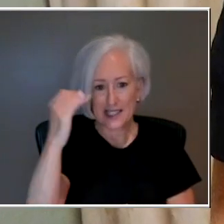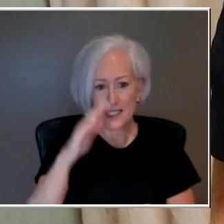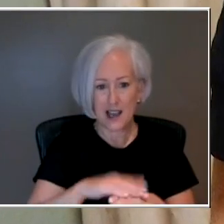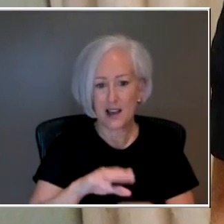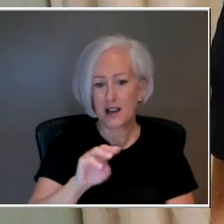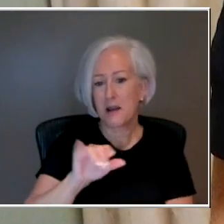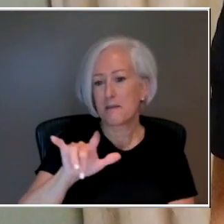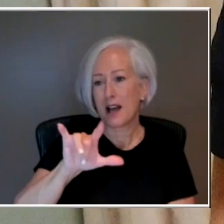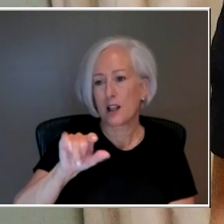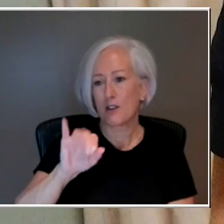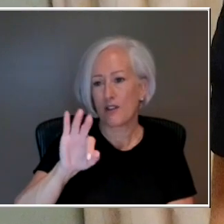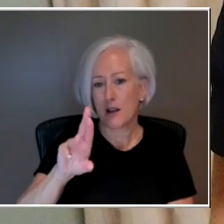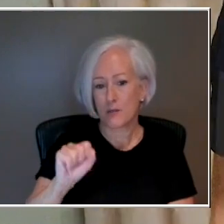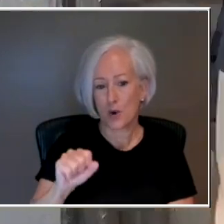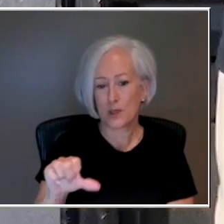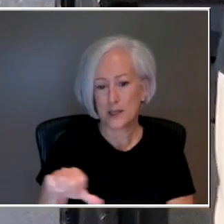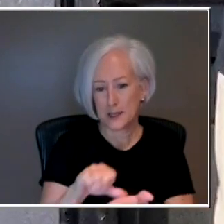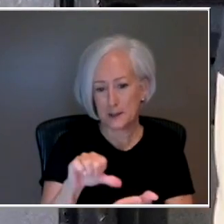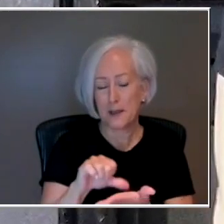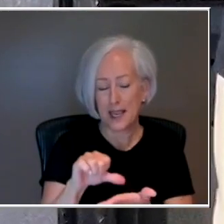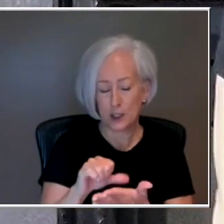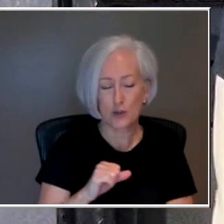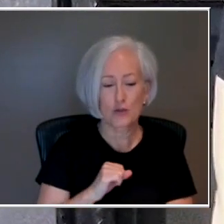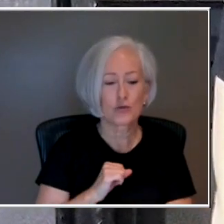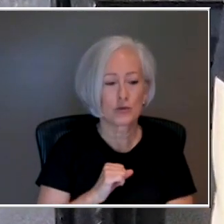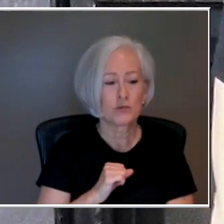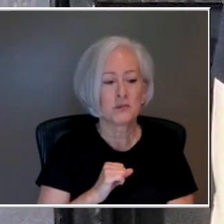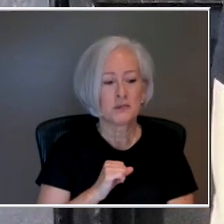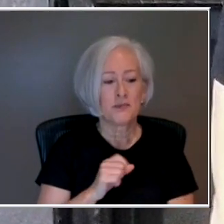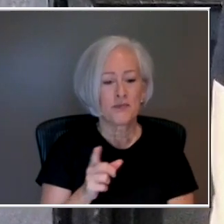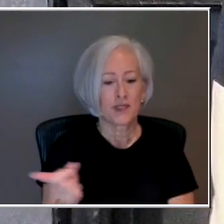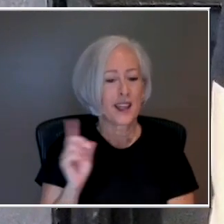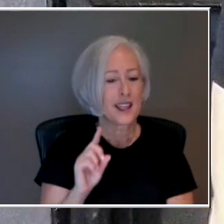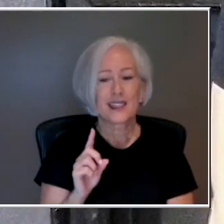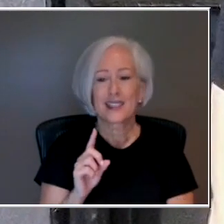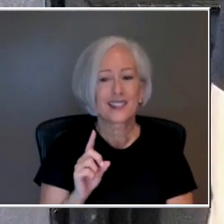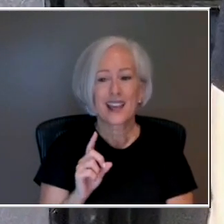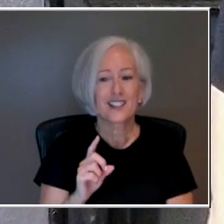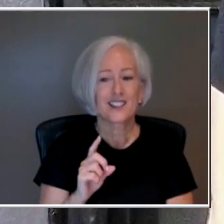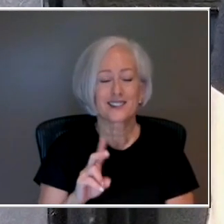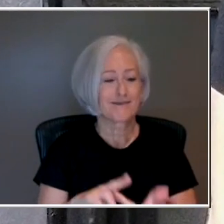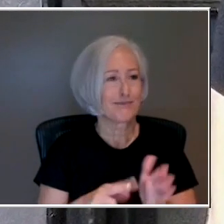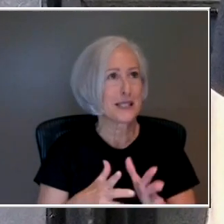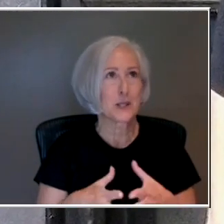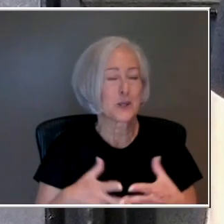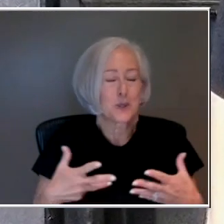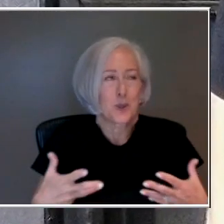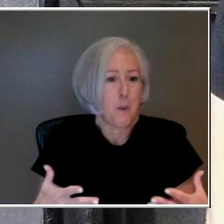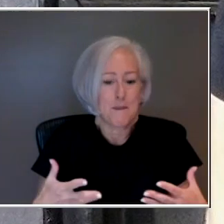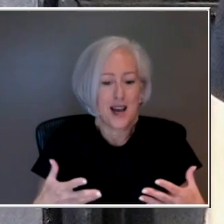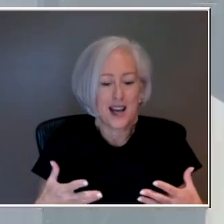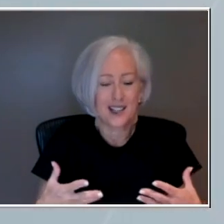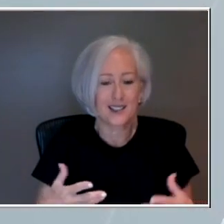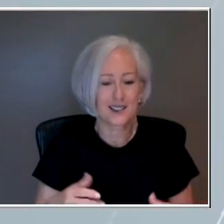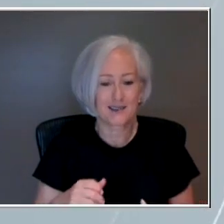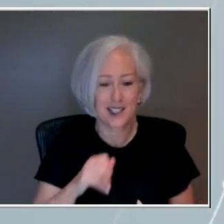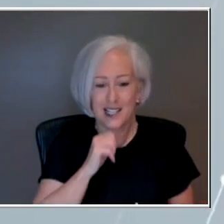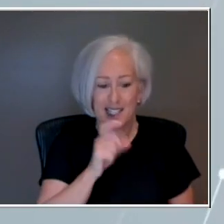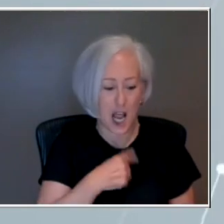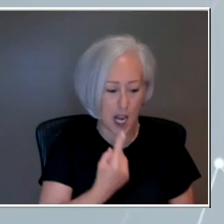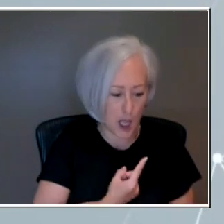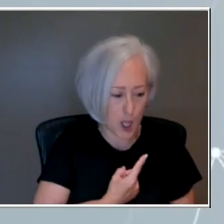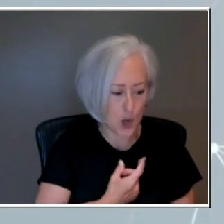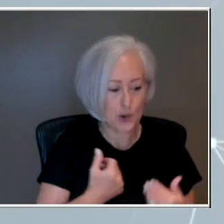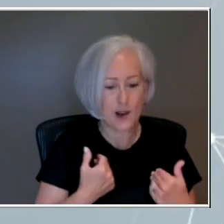myelofibrosis page, and they just mean so much, because I was not alone. I had all